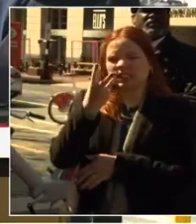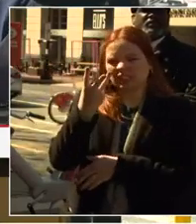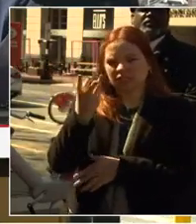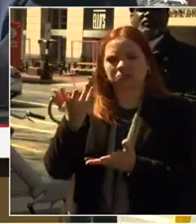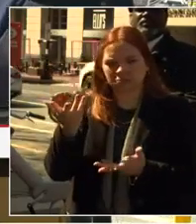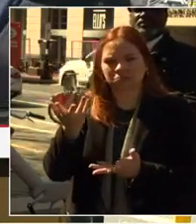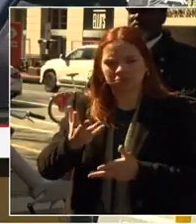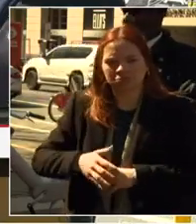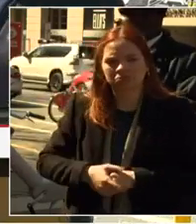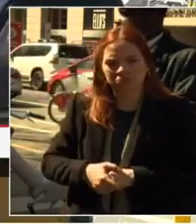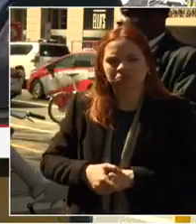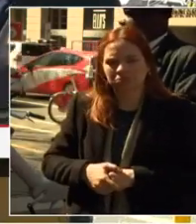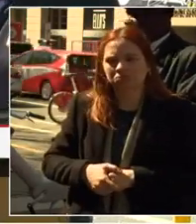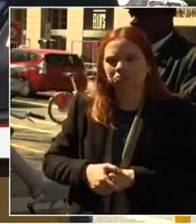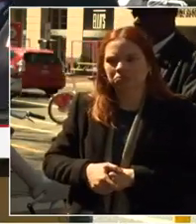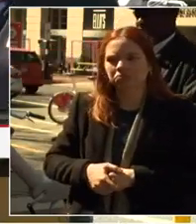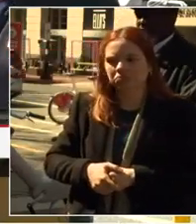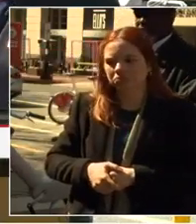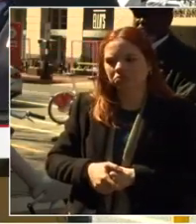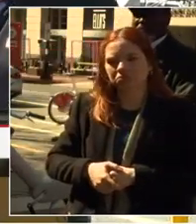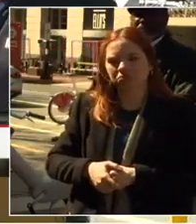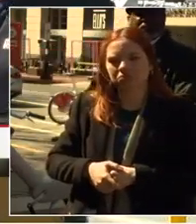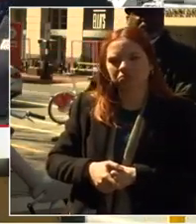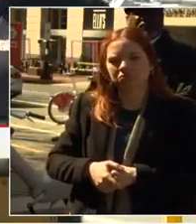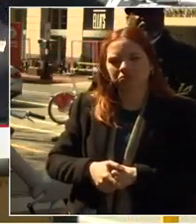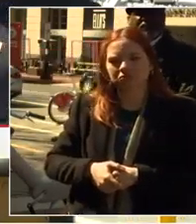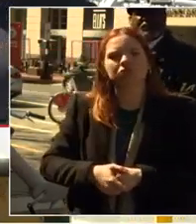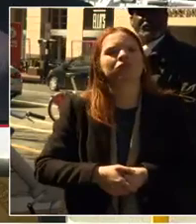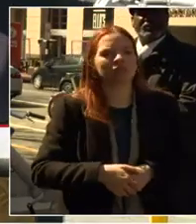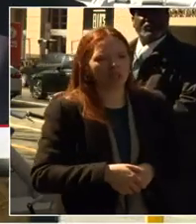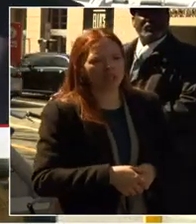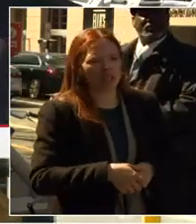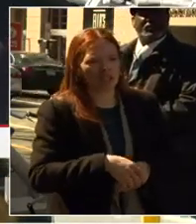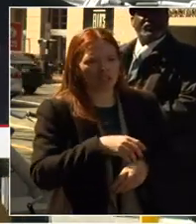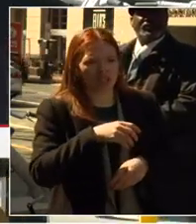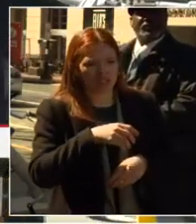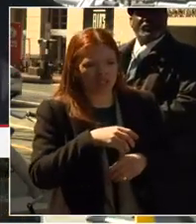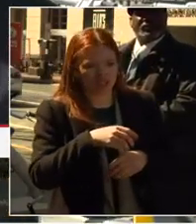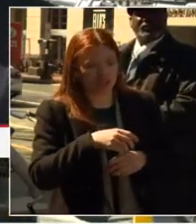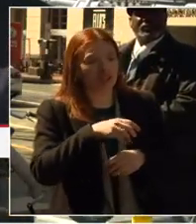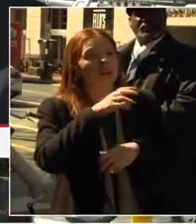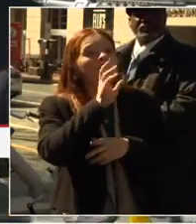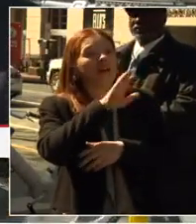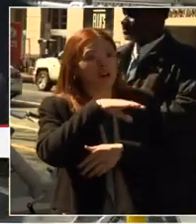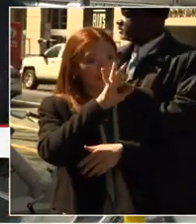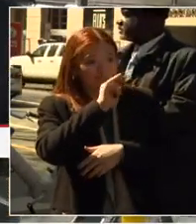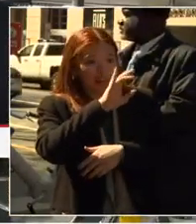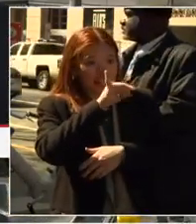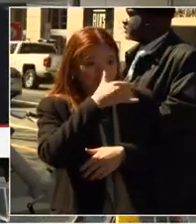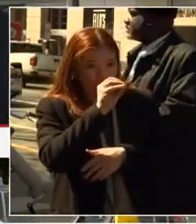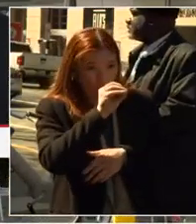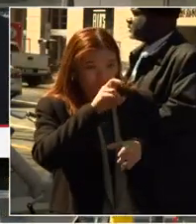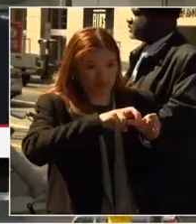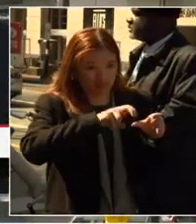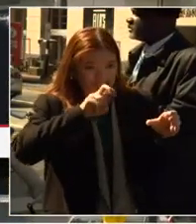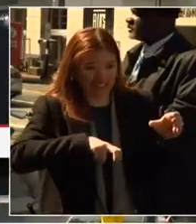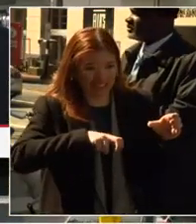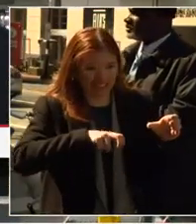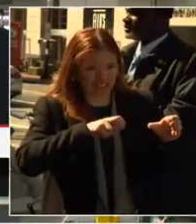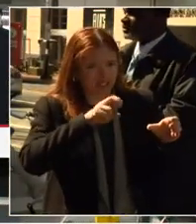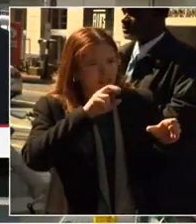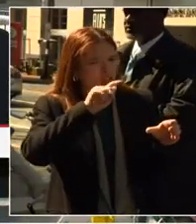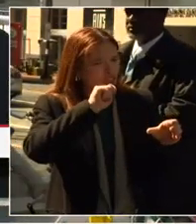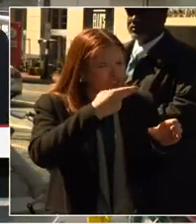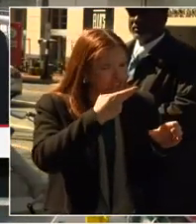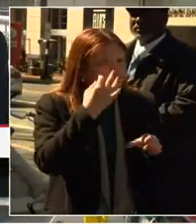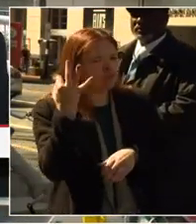Thank you. Did John Falcecchio turn in his resignation on Thursday or Friday? And on Friday. And was it